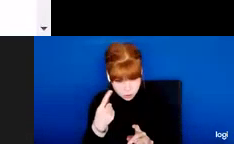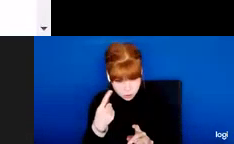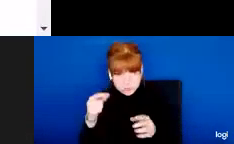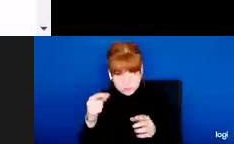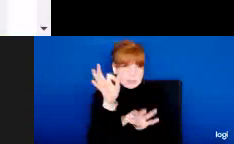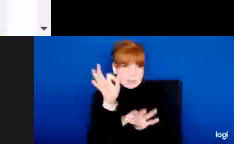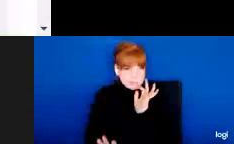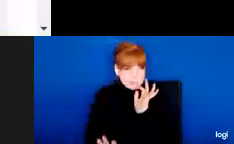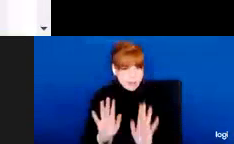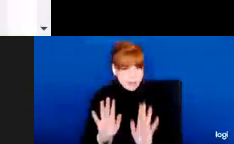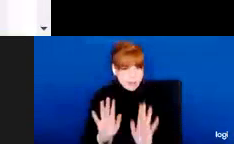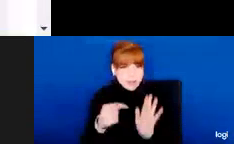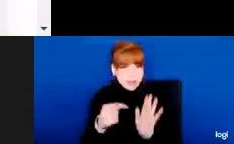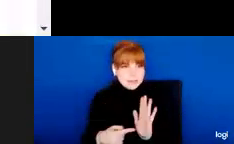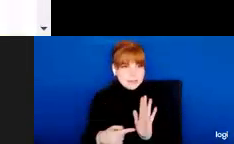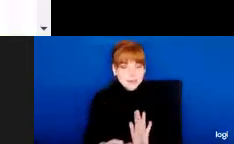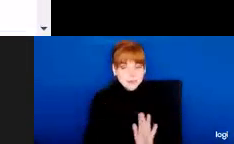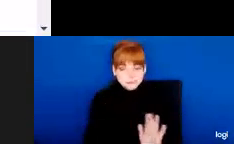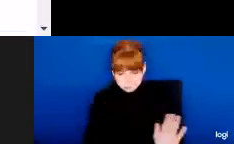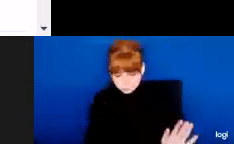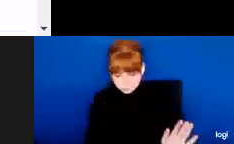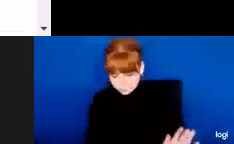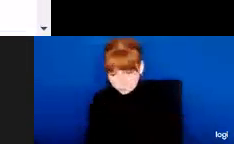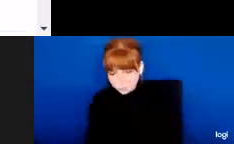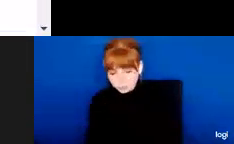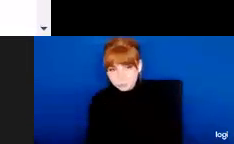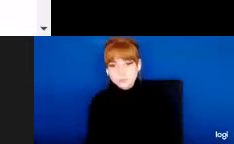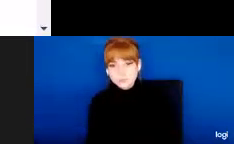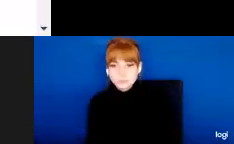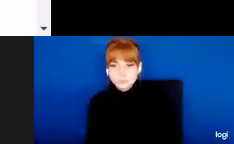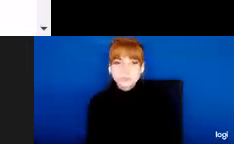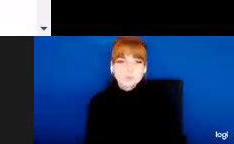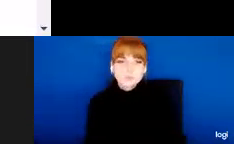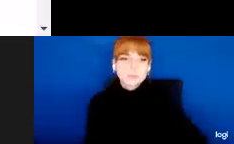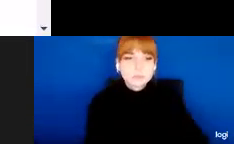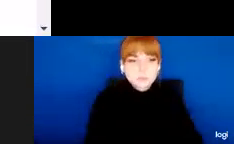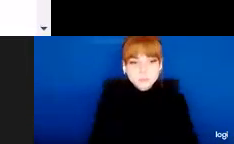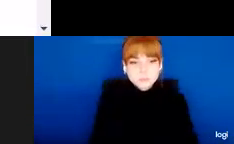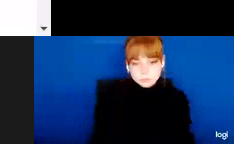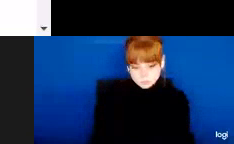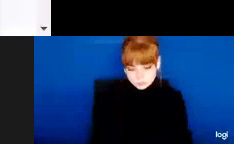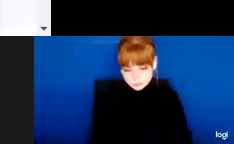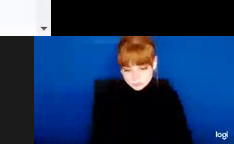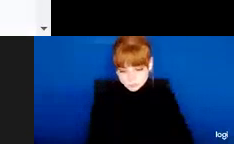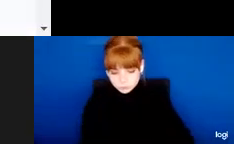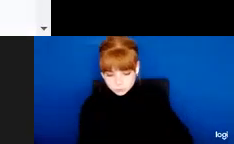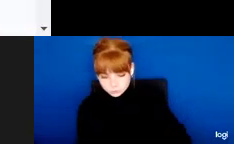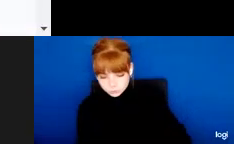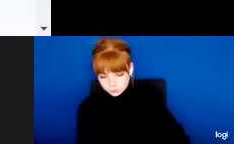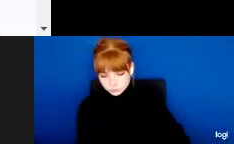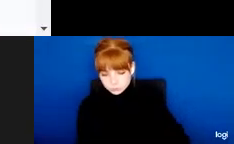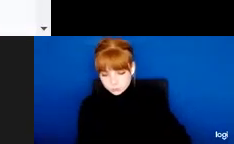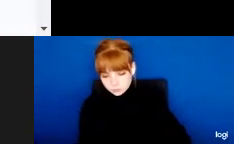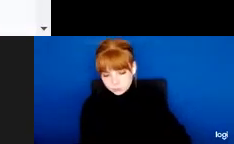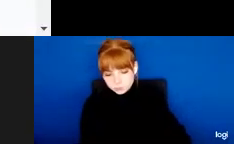example. I'm going to make this just a little bit smaller. Even smaller, actually.